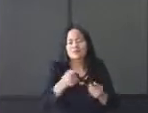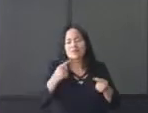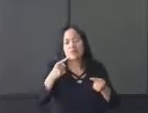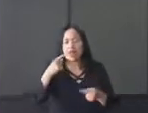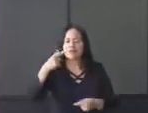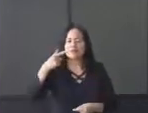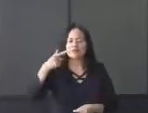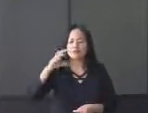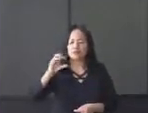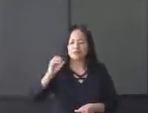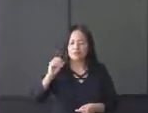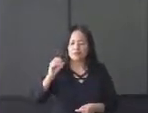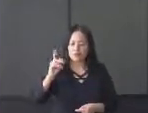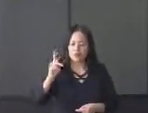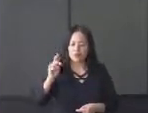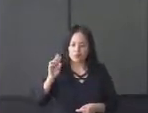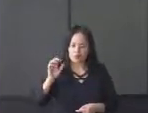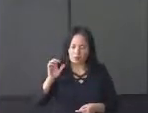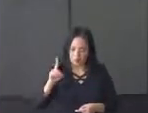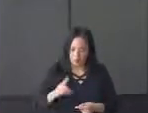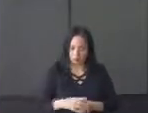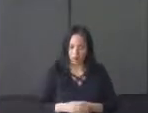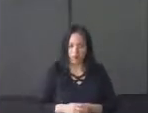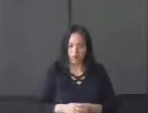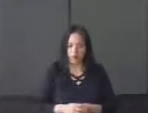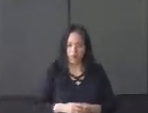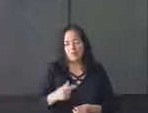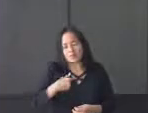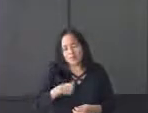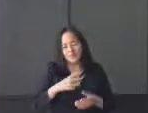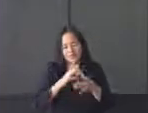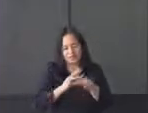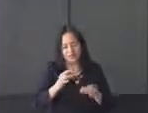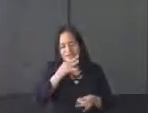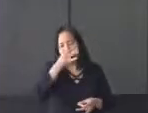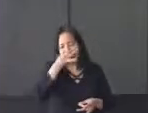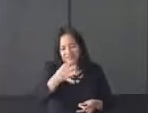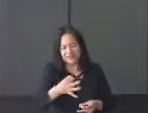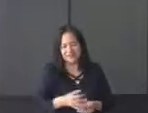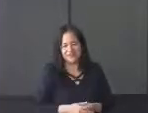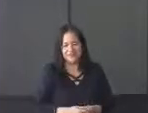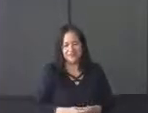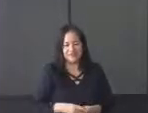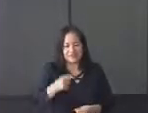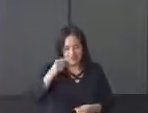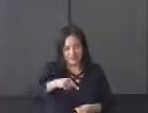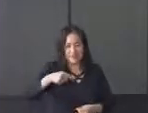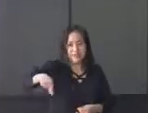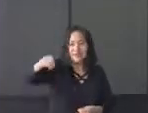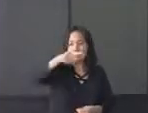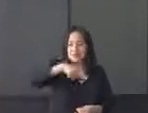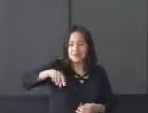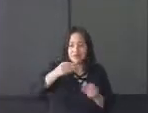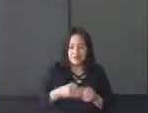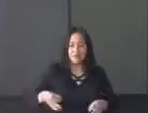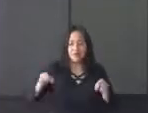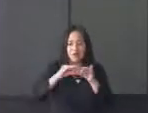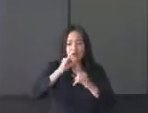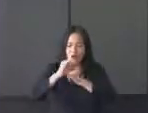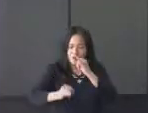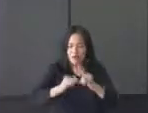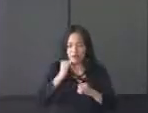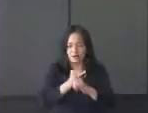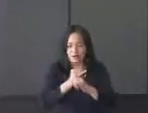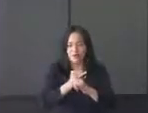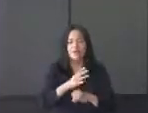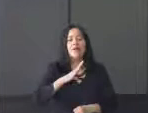COPRED this afternoon, and if you allow me, I'm going to make an ad because in this important international forum, we